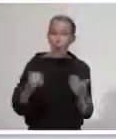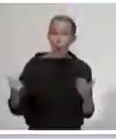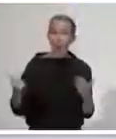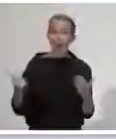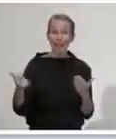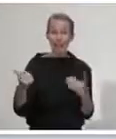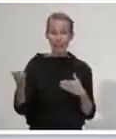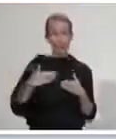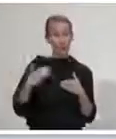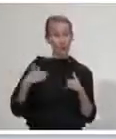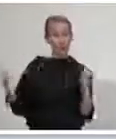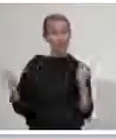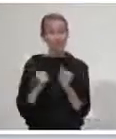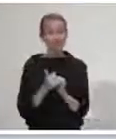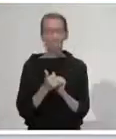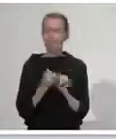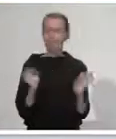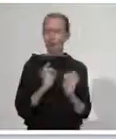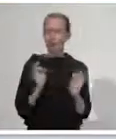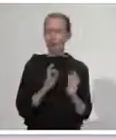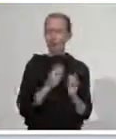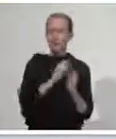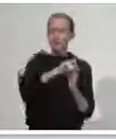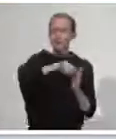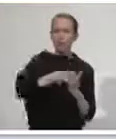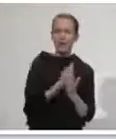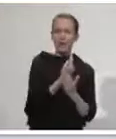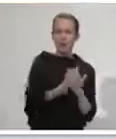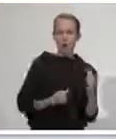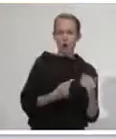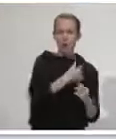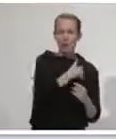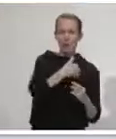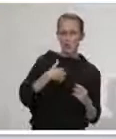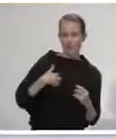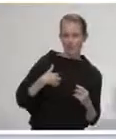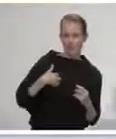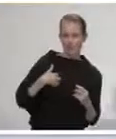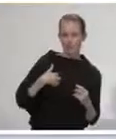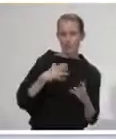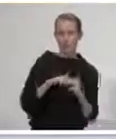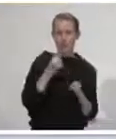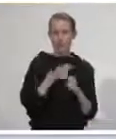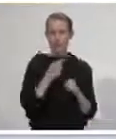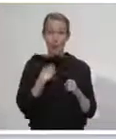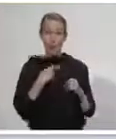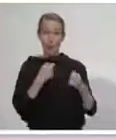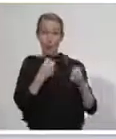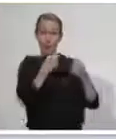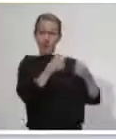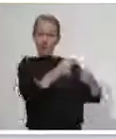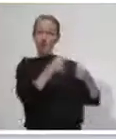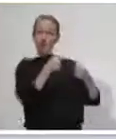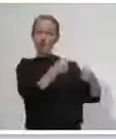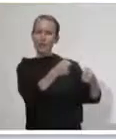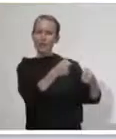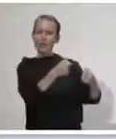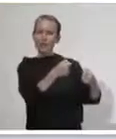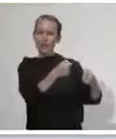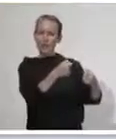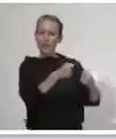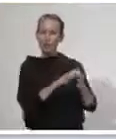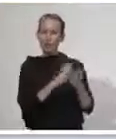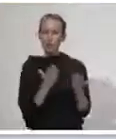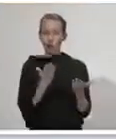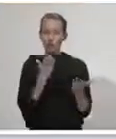some other projects, particularly within our correction system. So for us, it really does depend on the form of